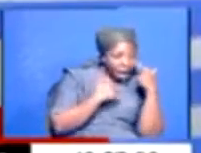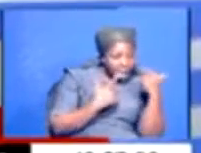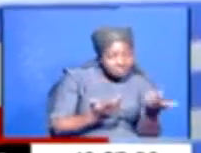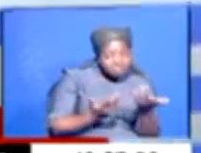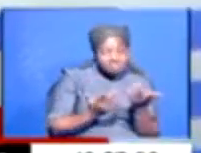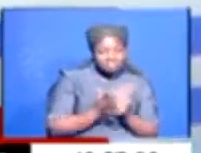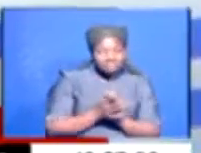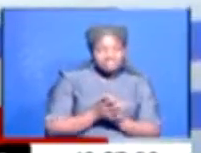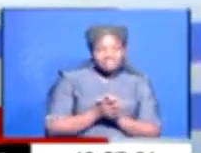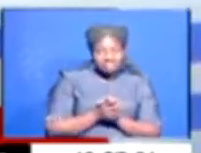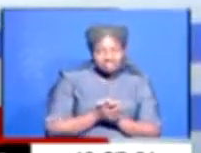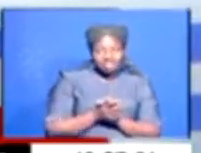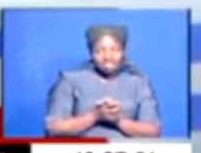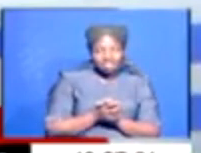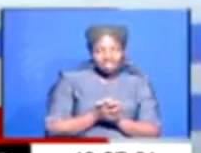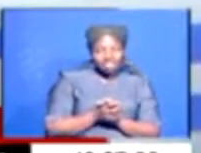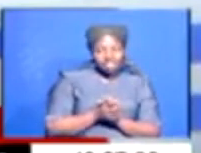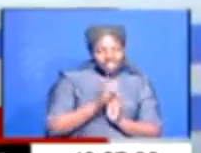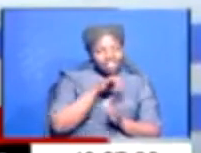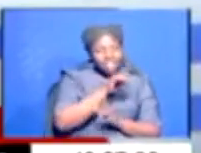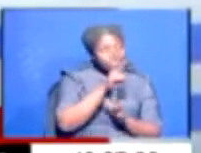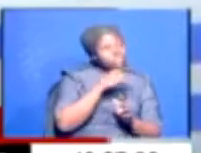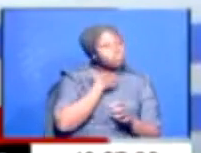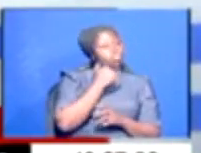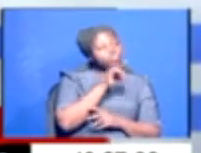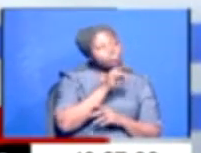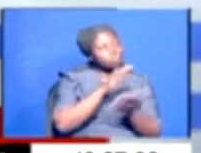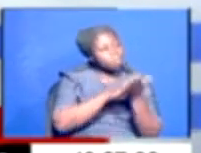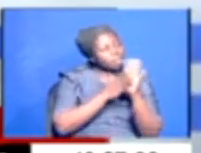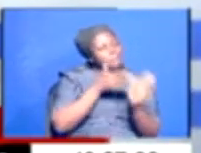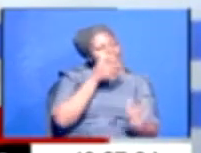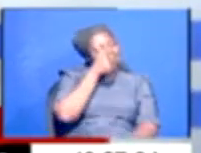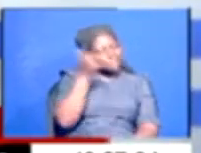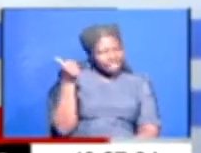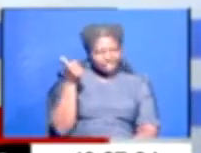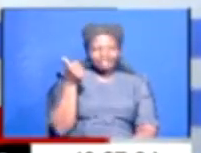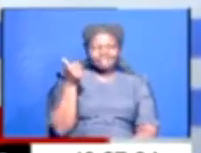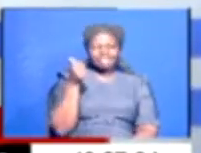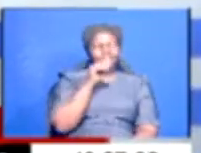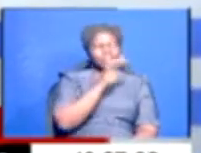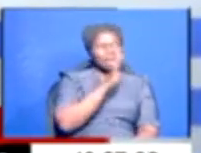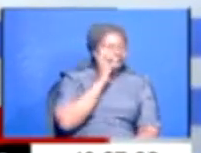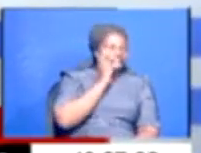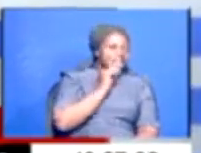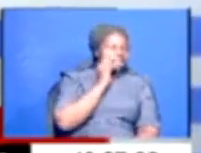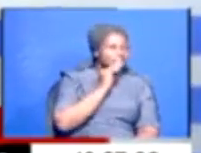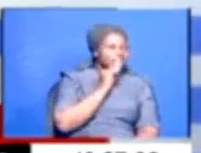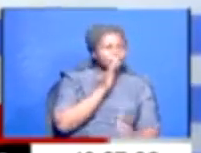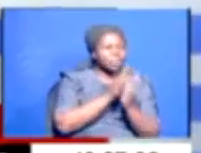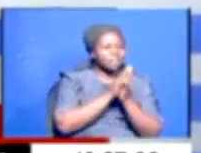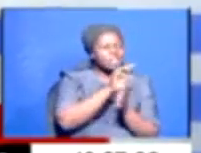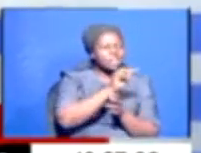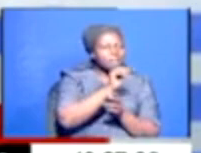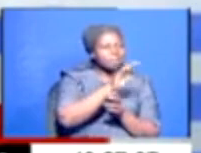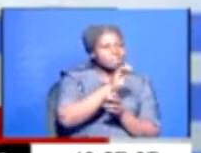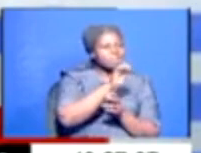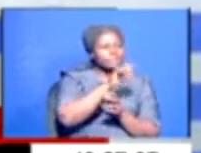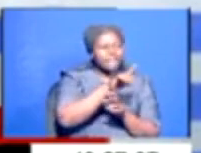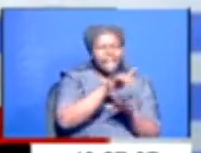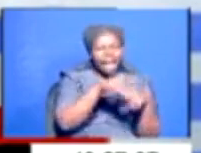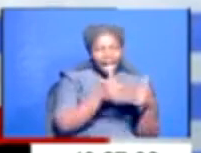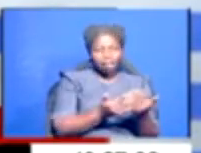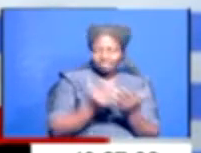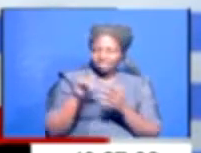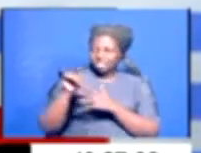takes no prisoners. She wants you to be the best. What are your experiences in Mabel? Mabel is a good coach. Mm-hmm. She's